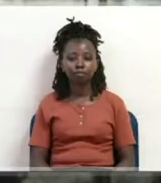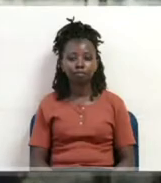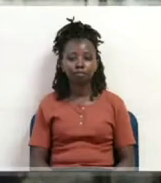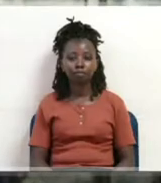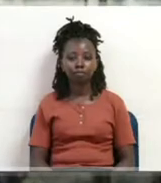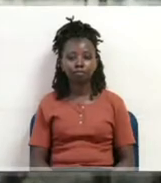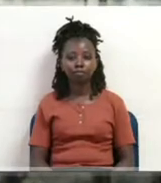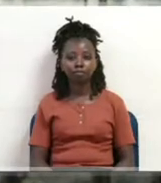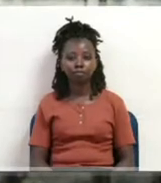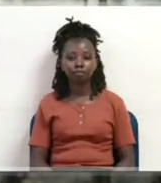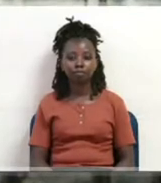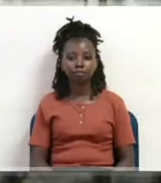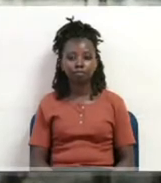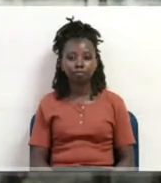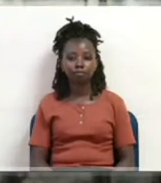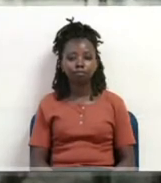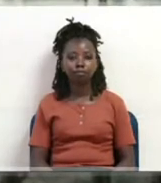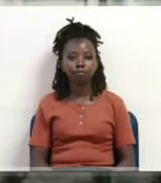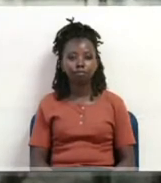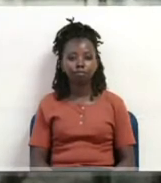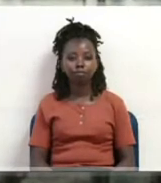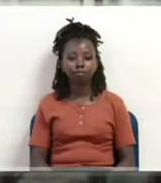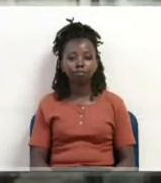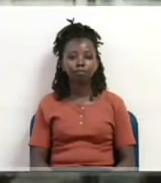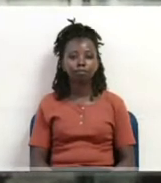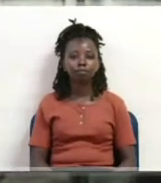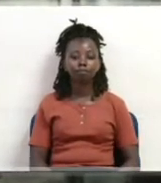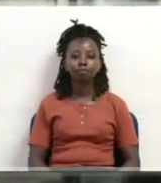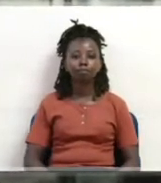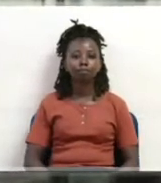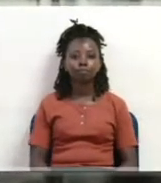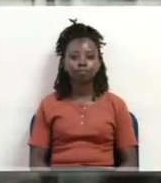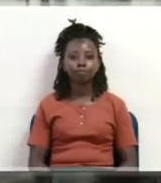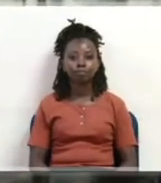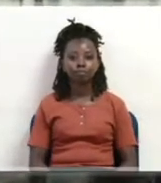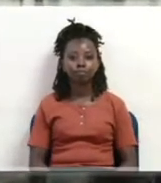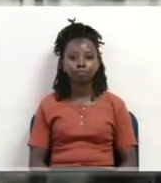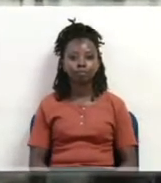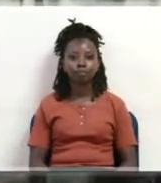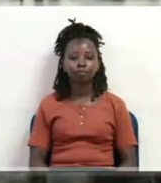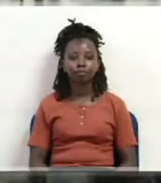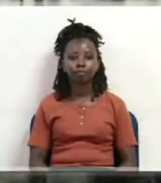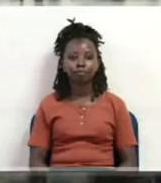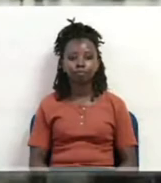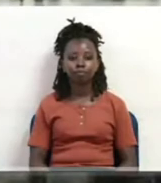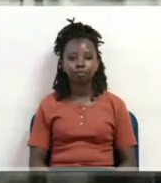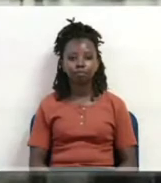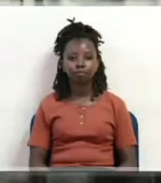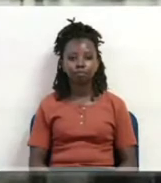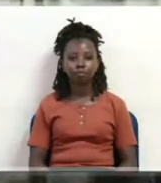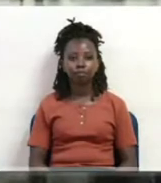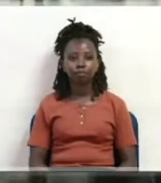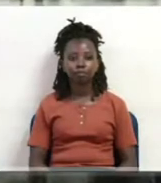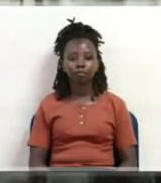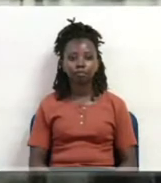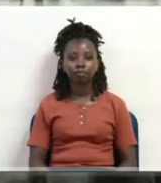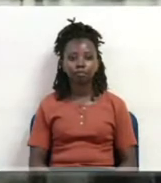to its place in the inner sanctuary of the temple, to the most holy place, under the wings of the cherubim.